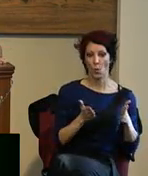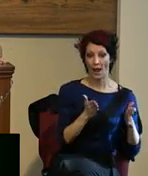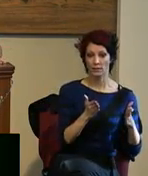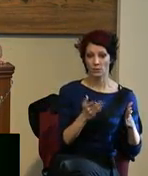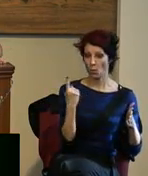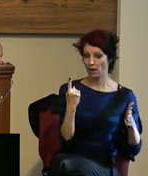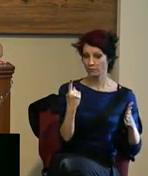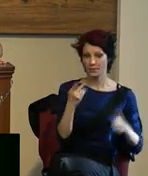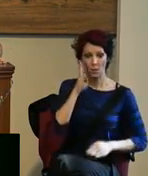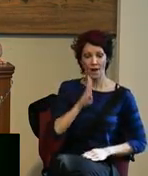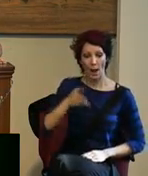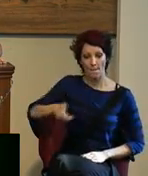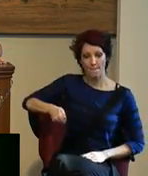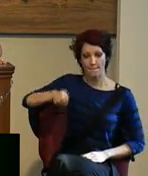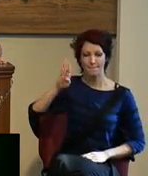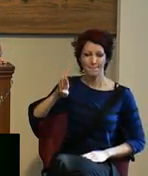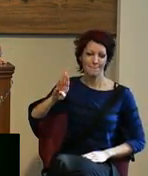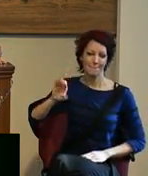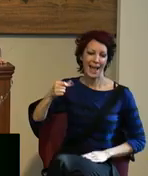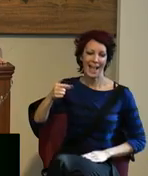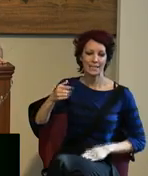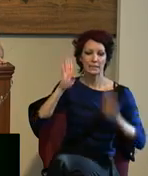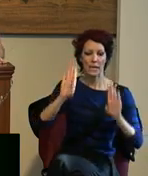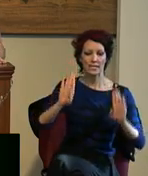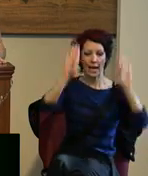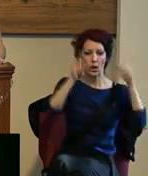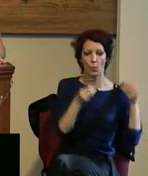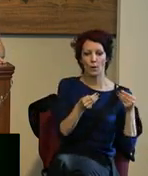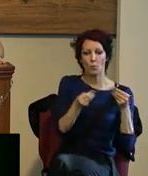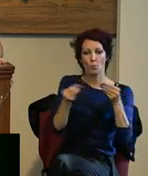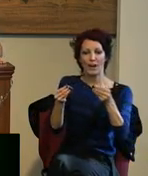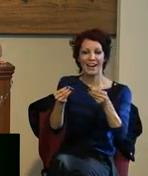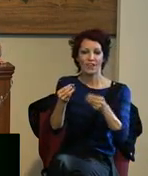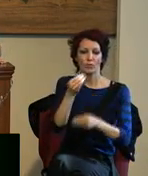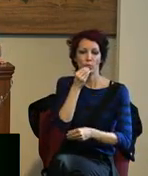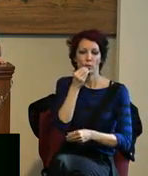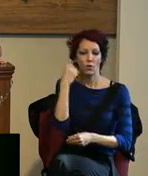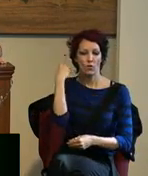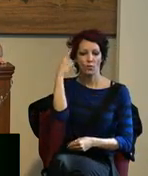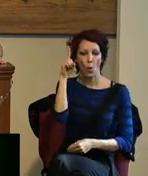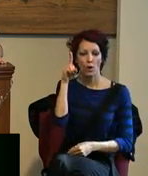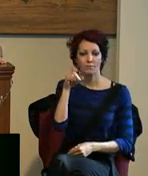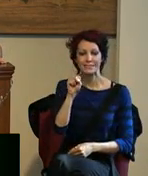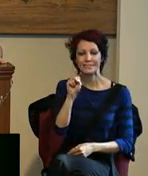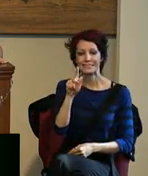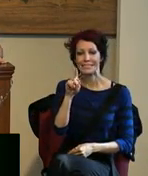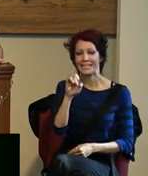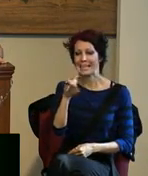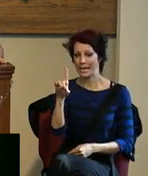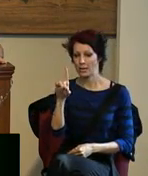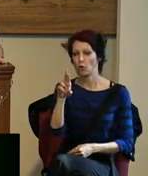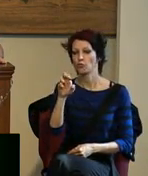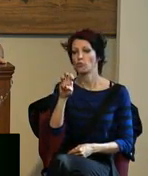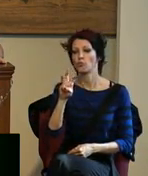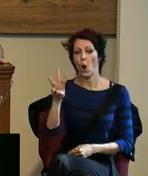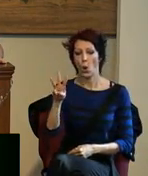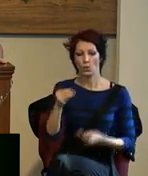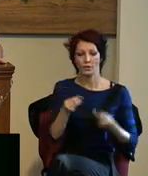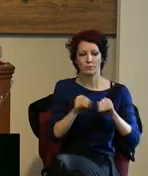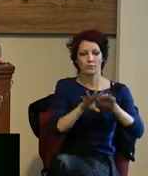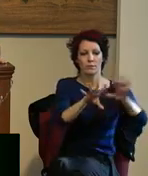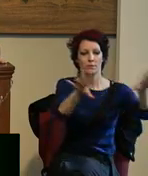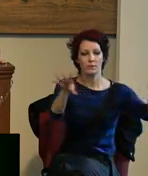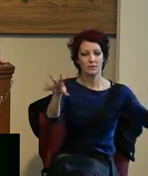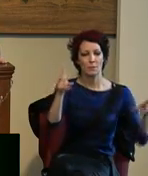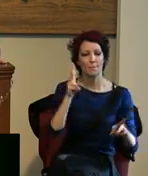it's brown bag Sunday it's the day we take lunches down to skidrow and distribute them amongst those people who are hungry and who need